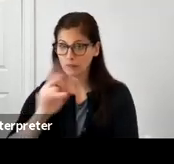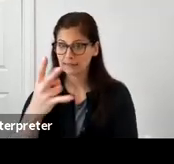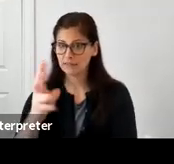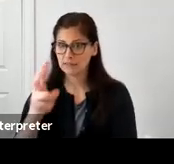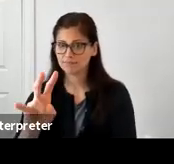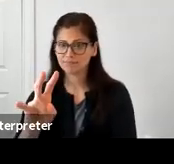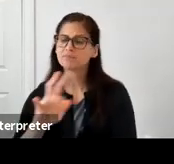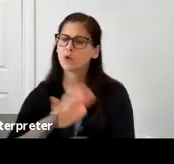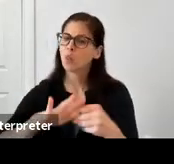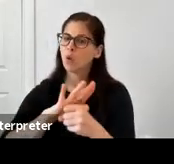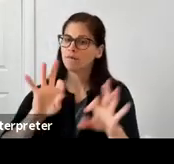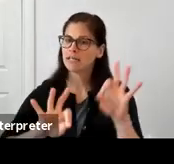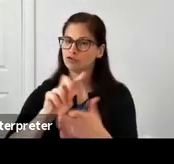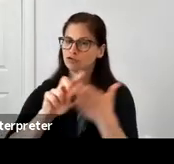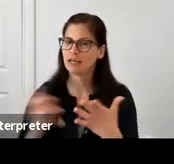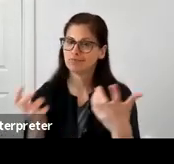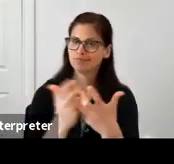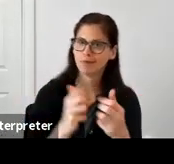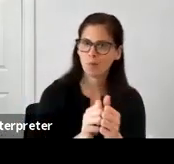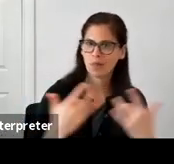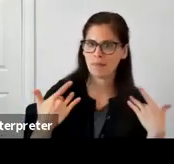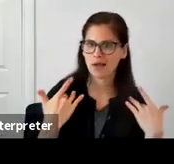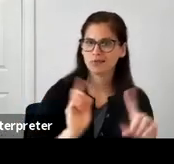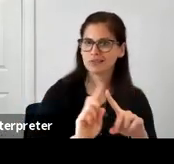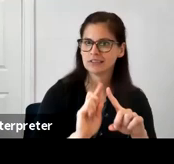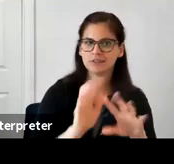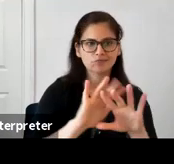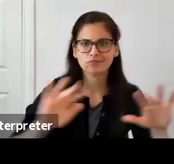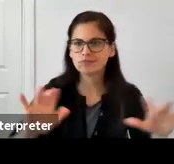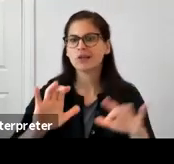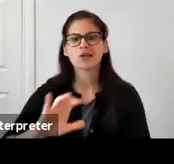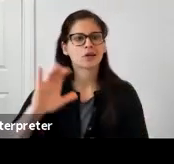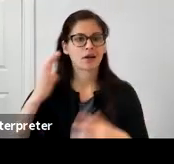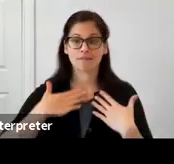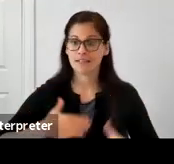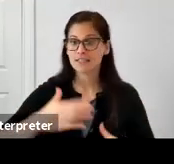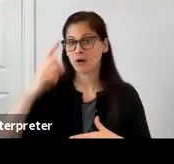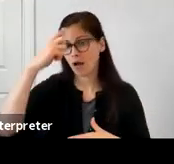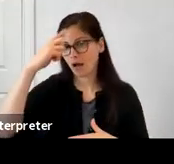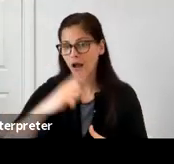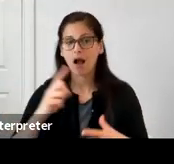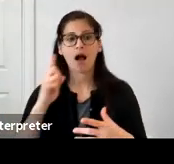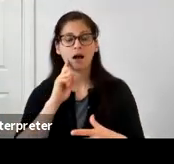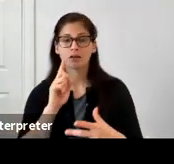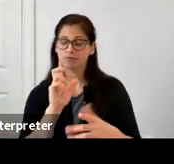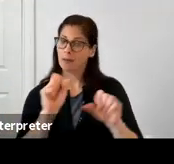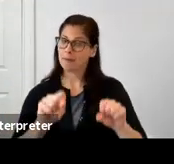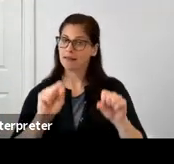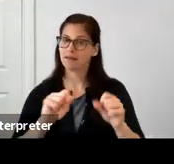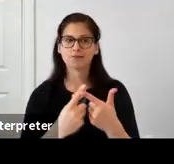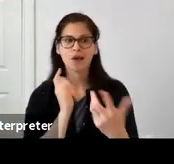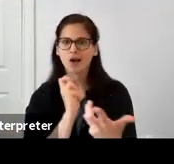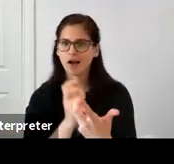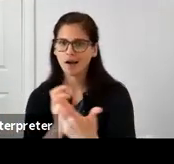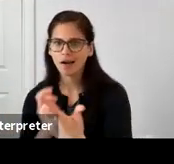In 2017. Local fashion designers were paired with models of diverse physical and cognitive abilities to collaborate on custom-made garments in line with